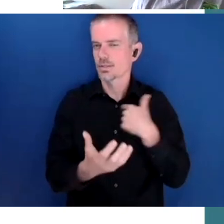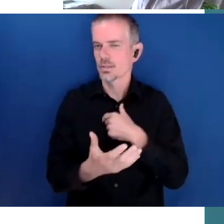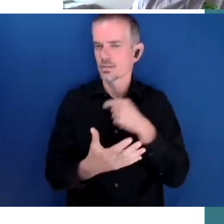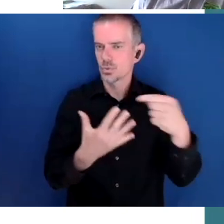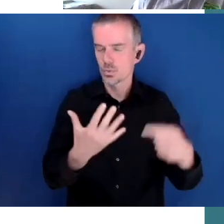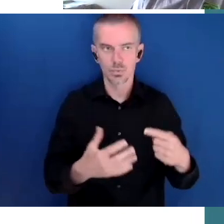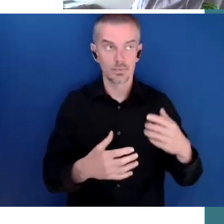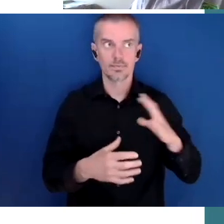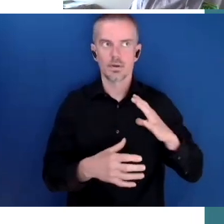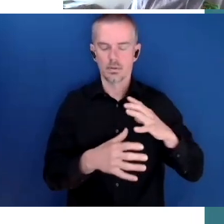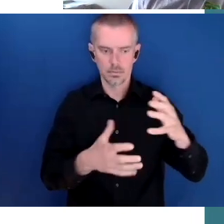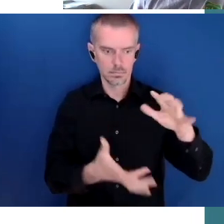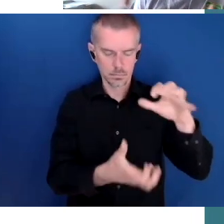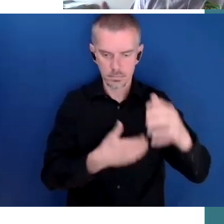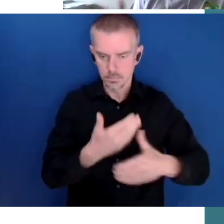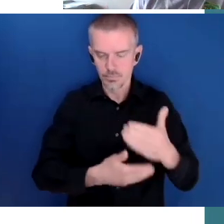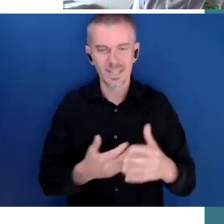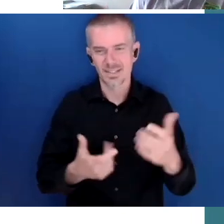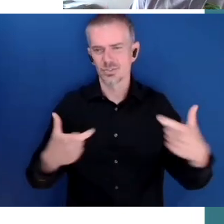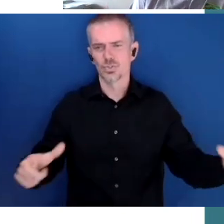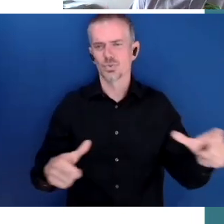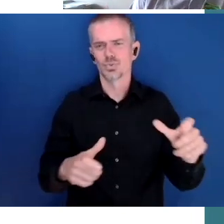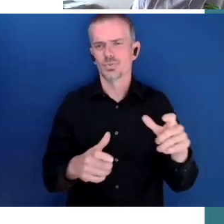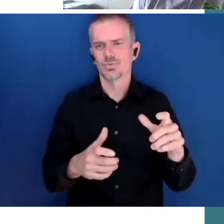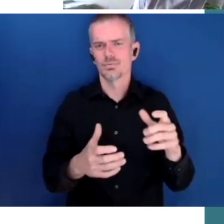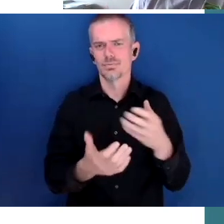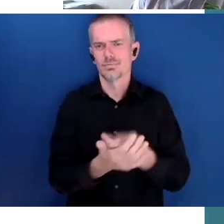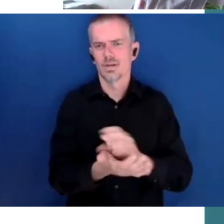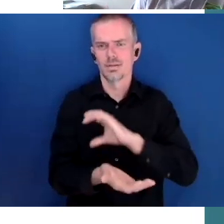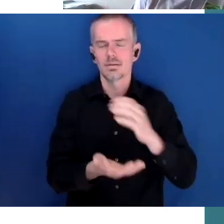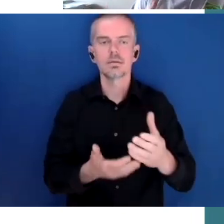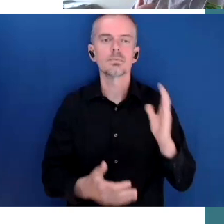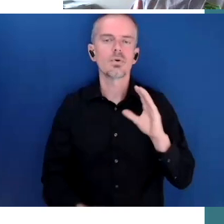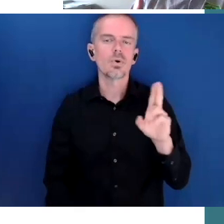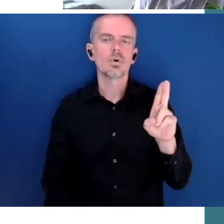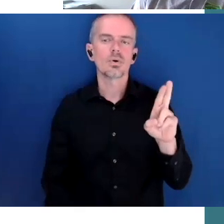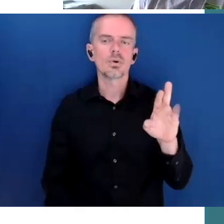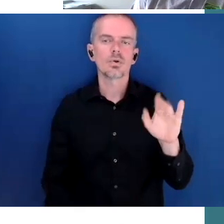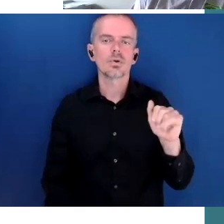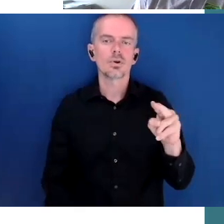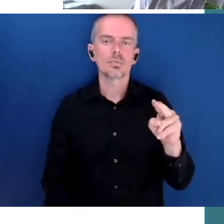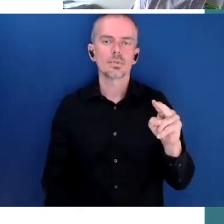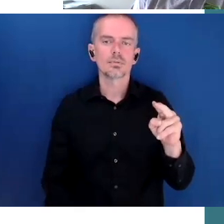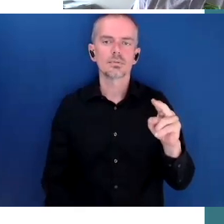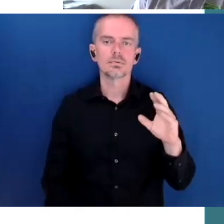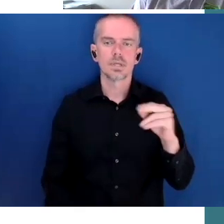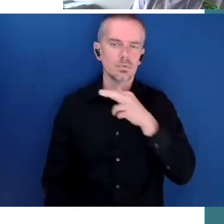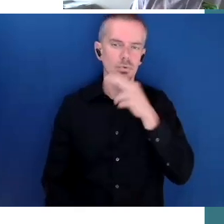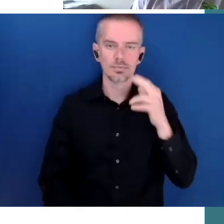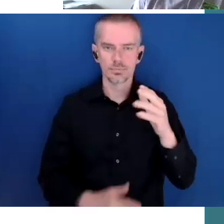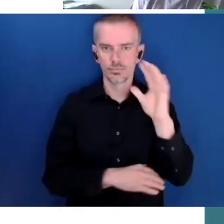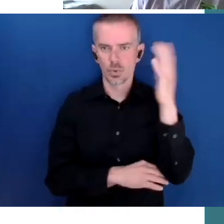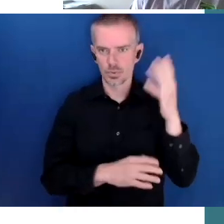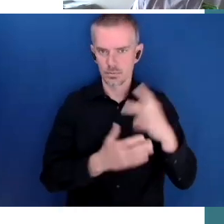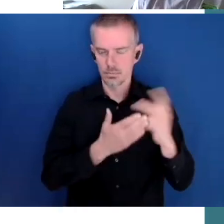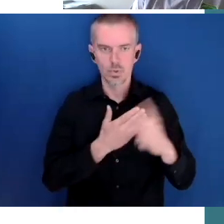just a huge amount where, so for instance, our urban and community forestry program used to be about a $30 to $40 million a year program. It